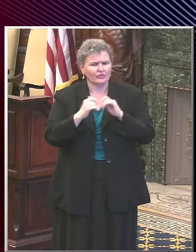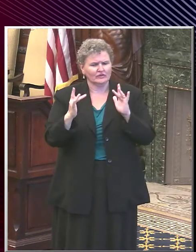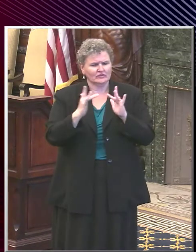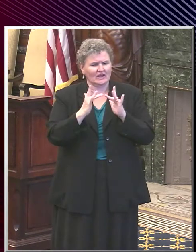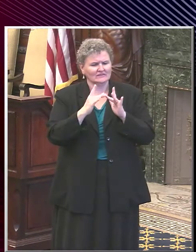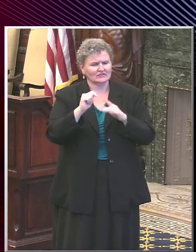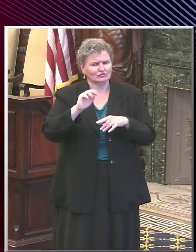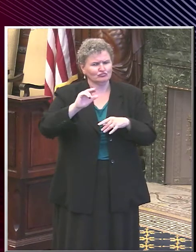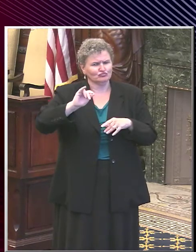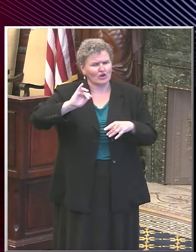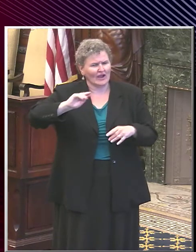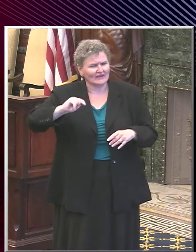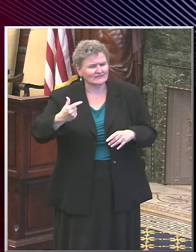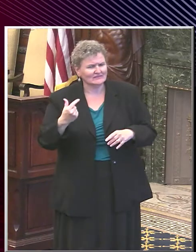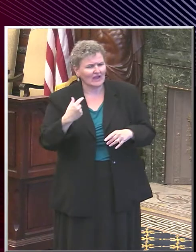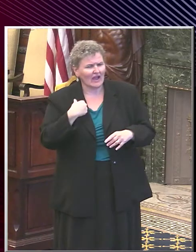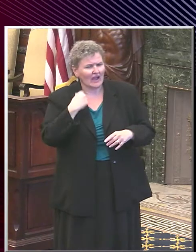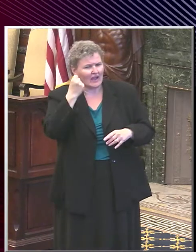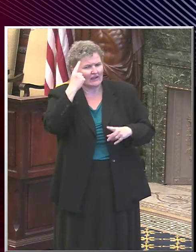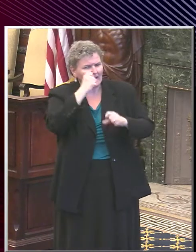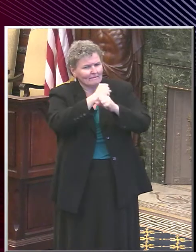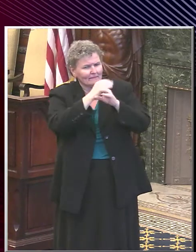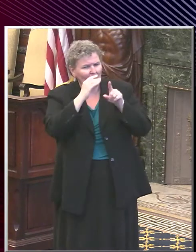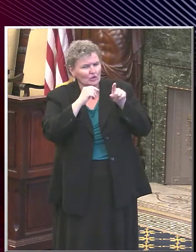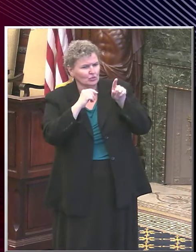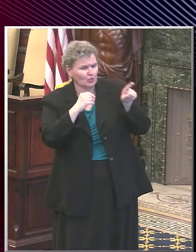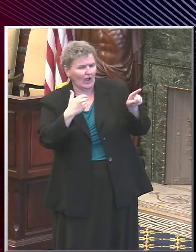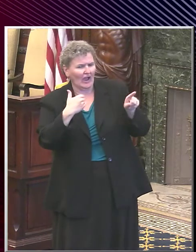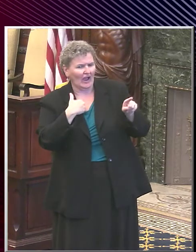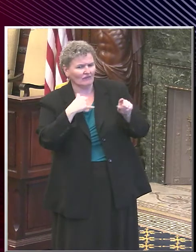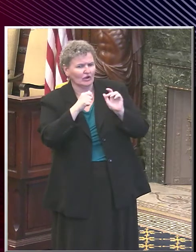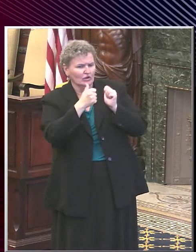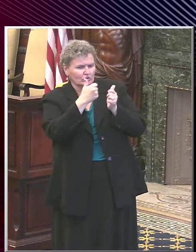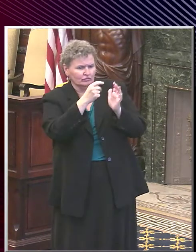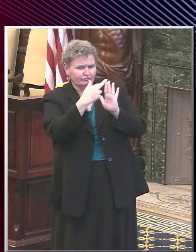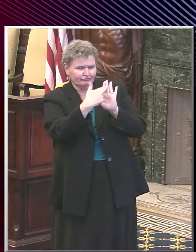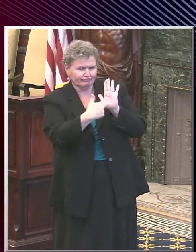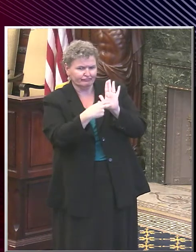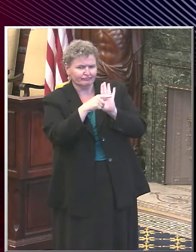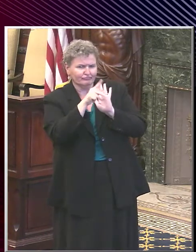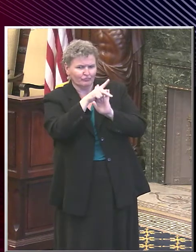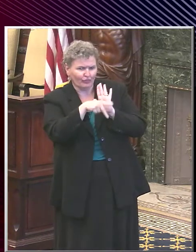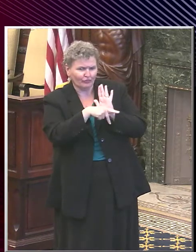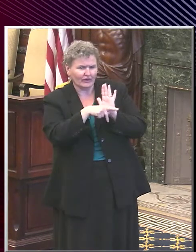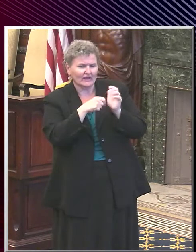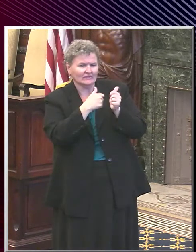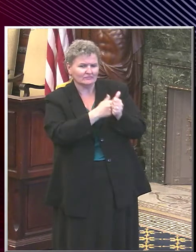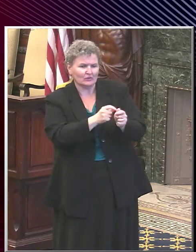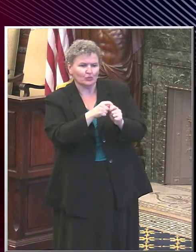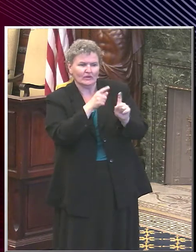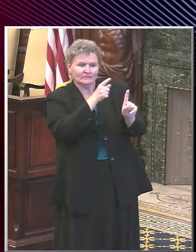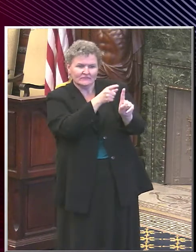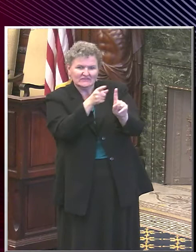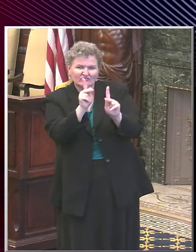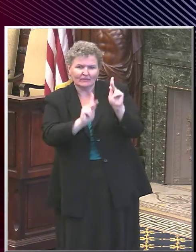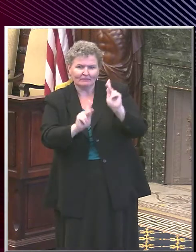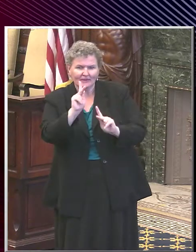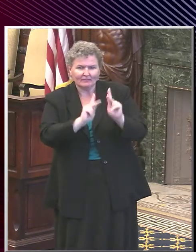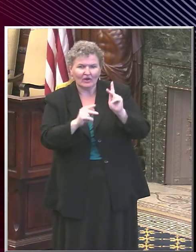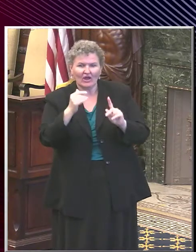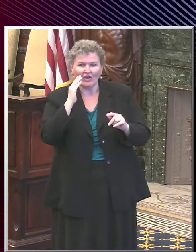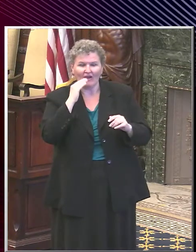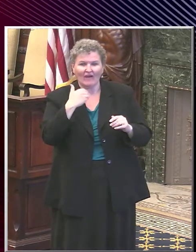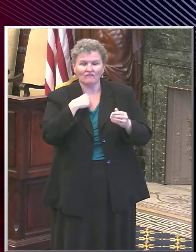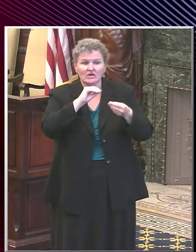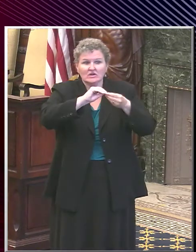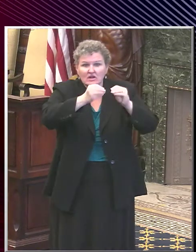mean, I imagine you have some kind of protocols there, but just so that we can explain to people, when you have their numbers and you get all